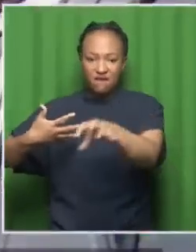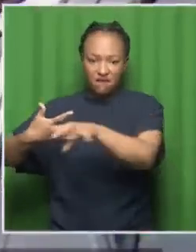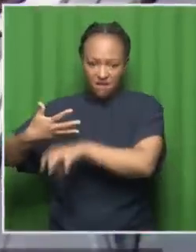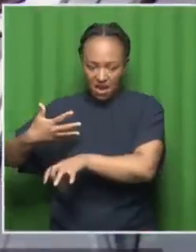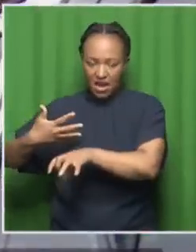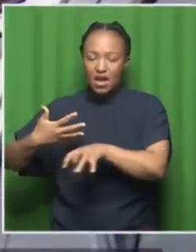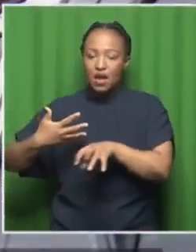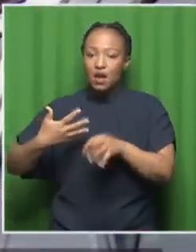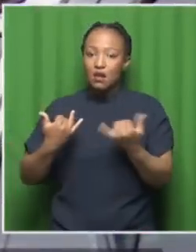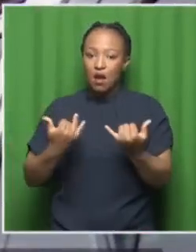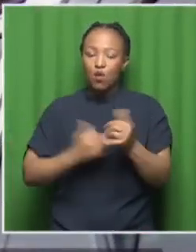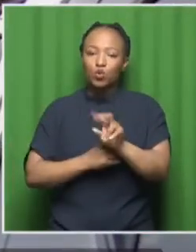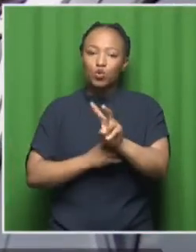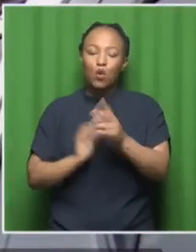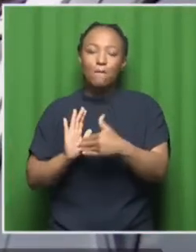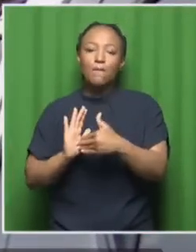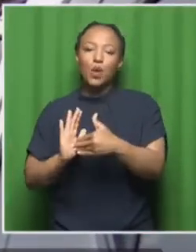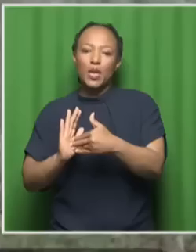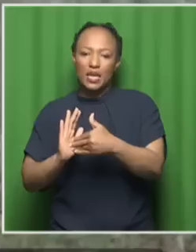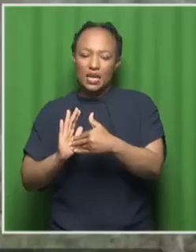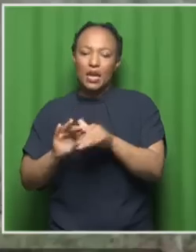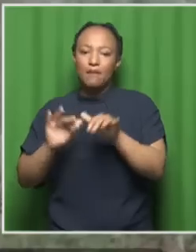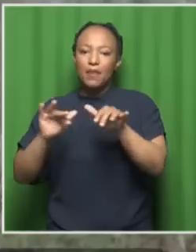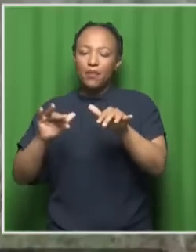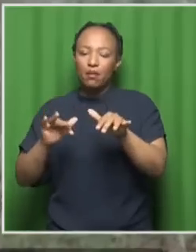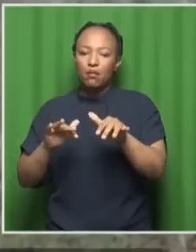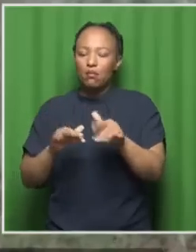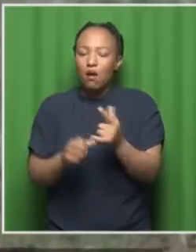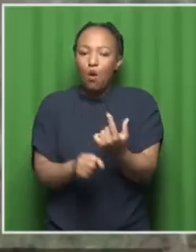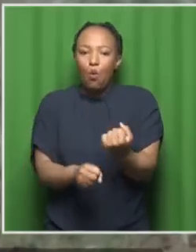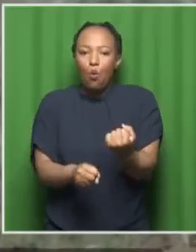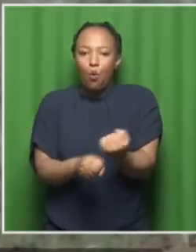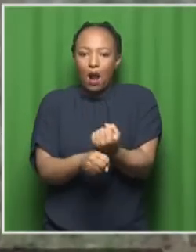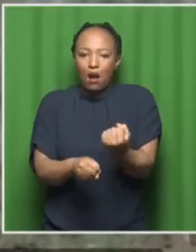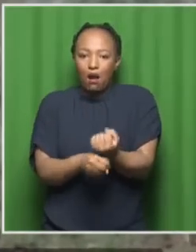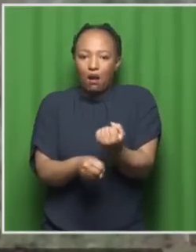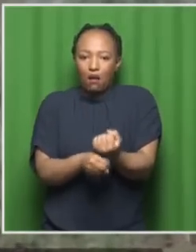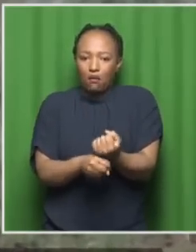people, unemployed people, that can be